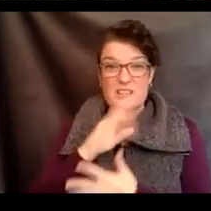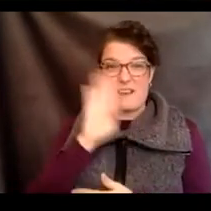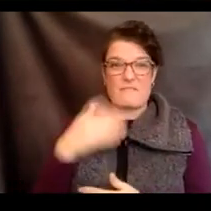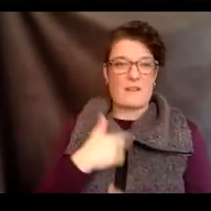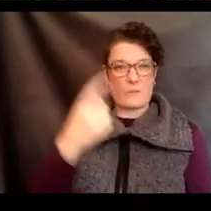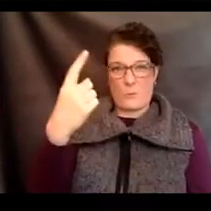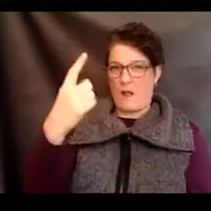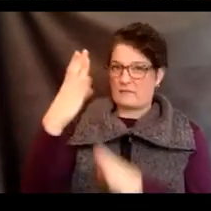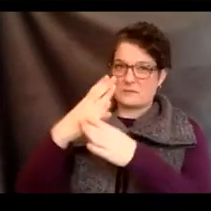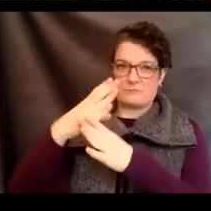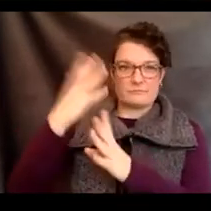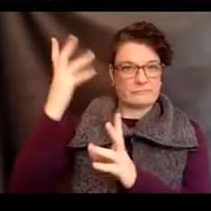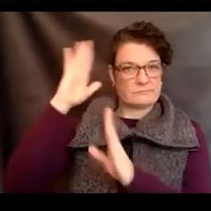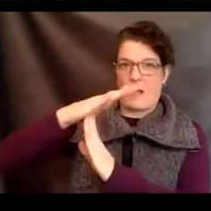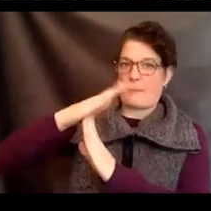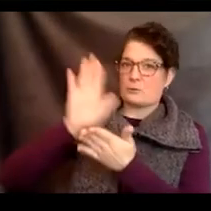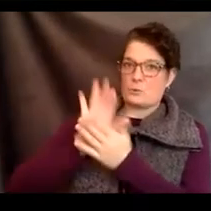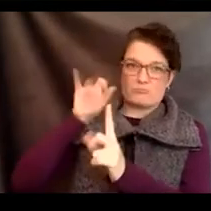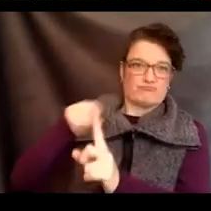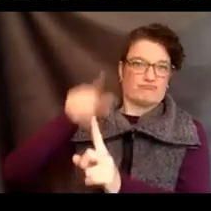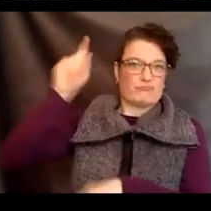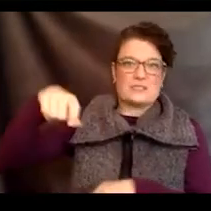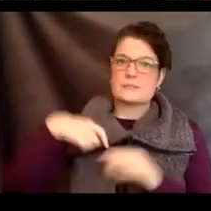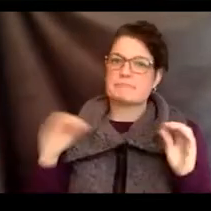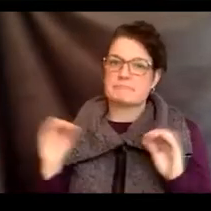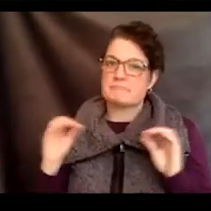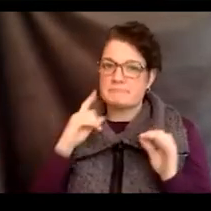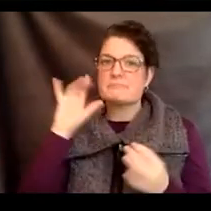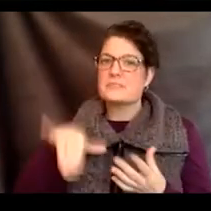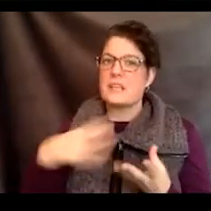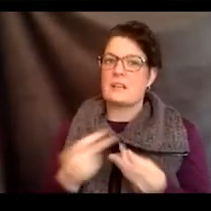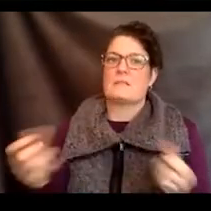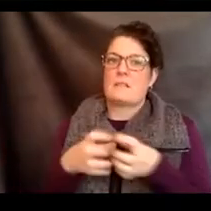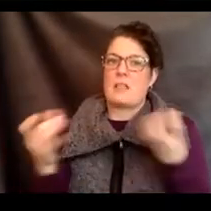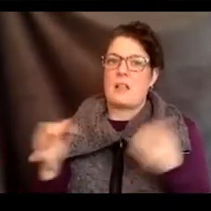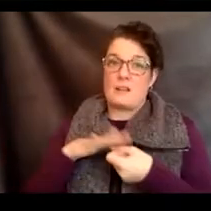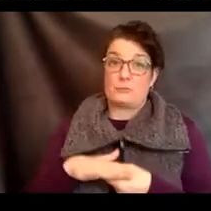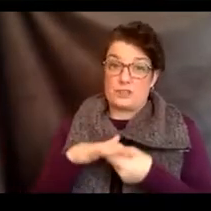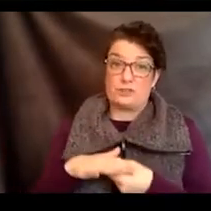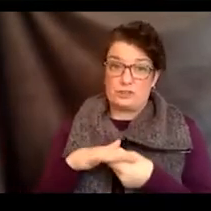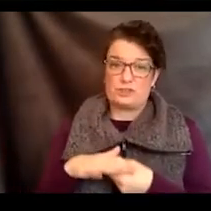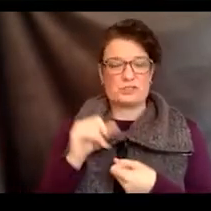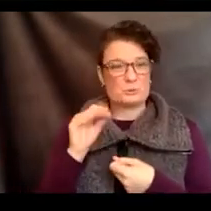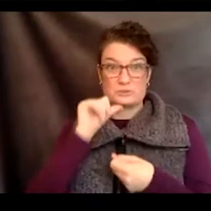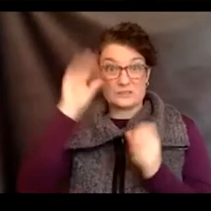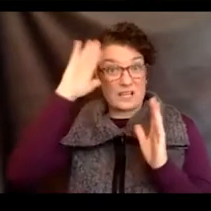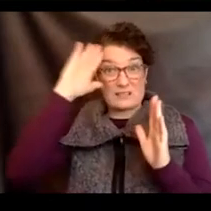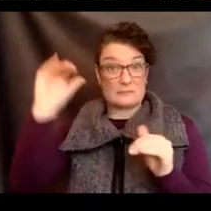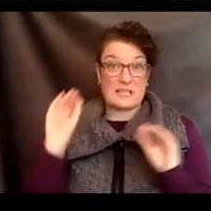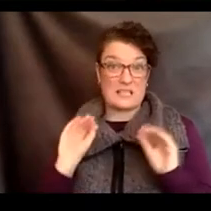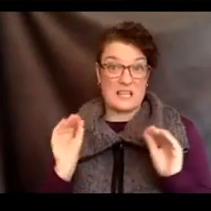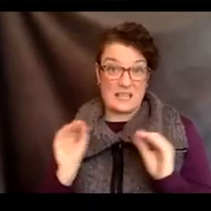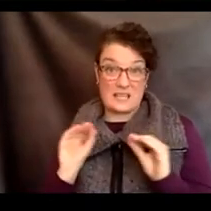school. So I think that alleviated a lot of pressure. And so I wasn't expecting anything.